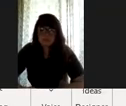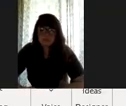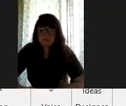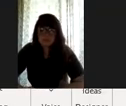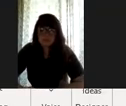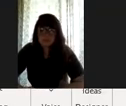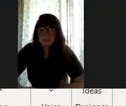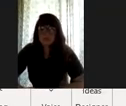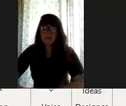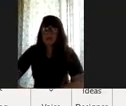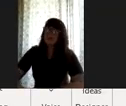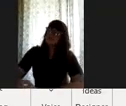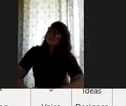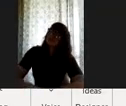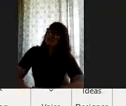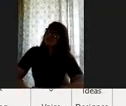you mean by that? Maybe.